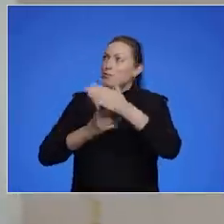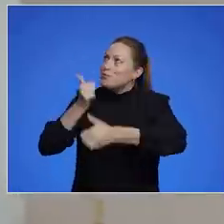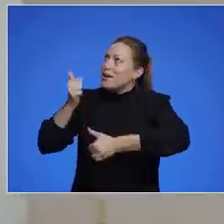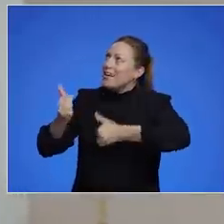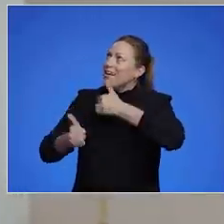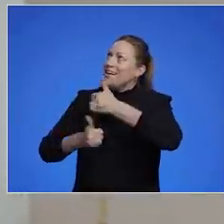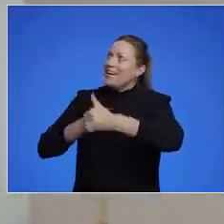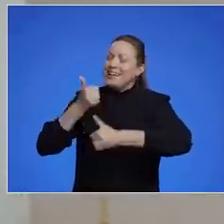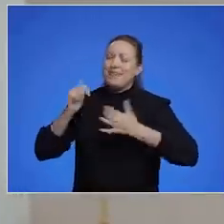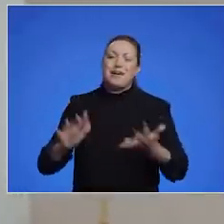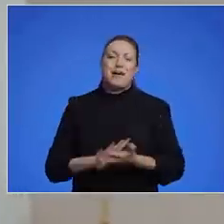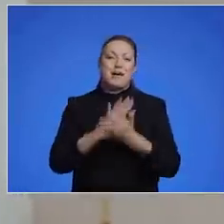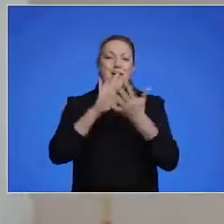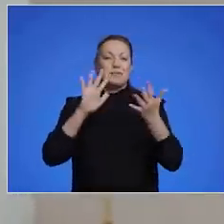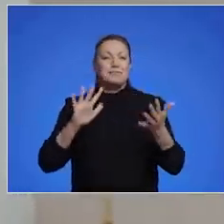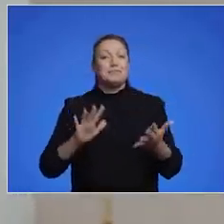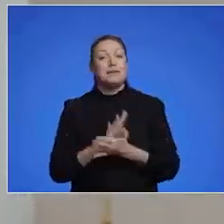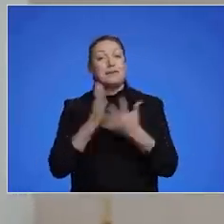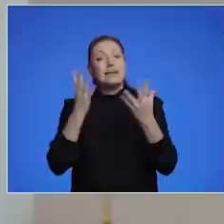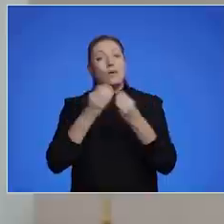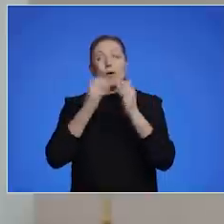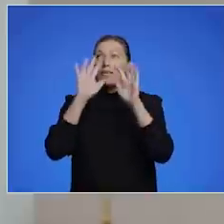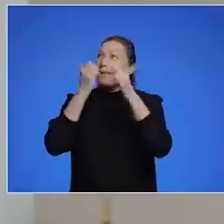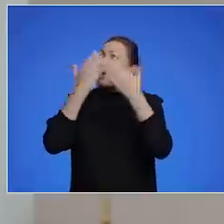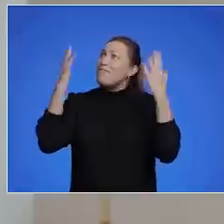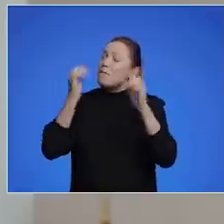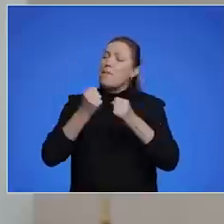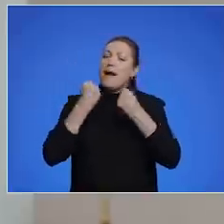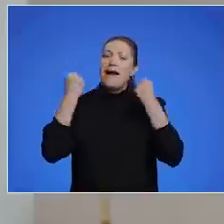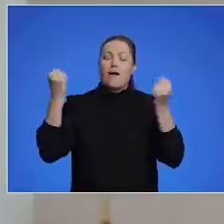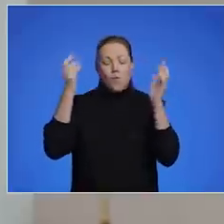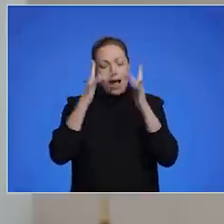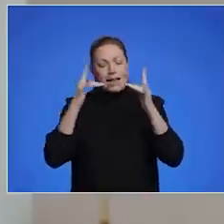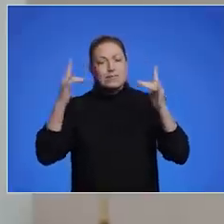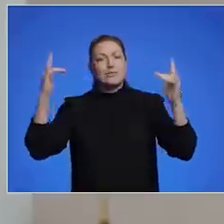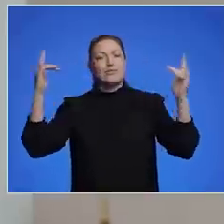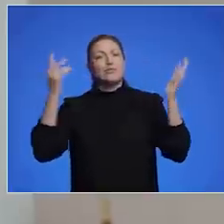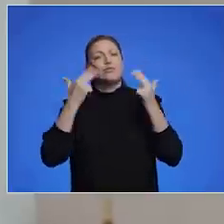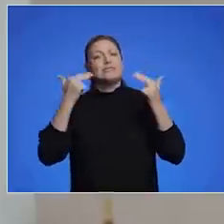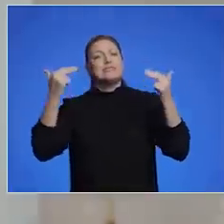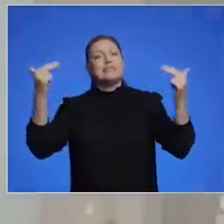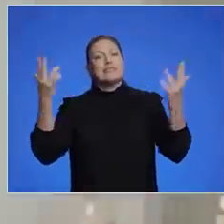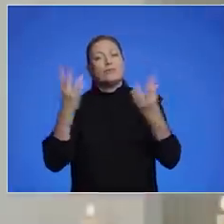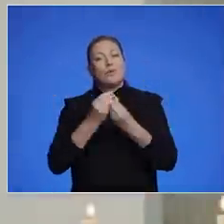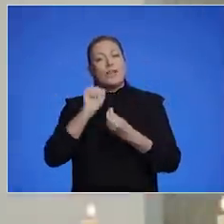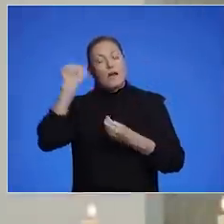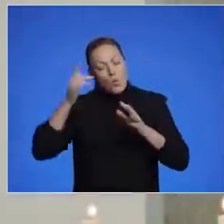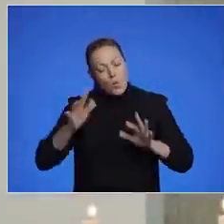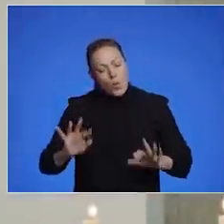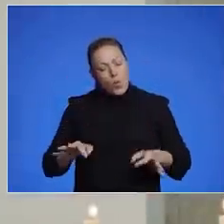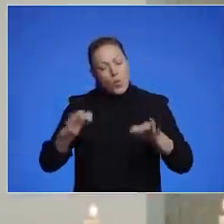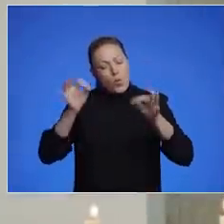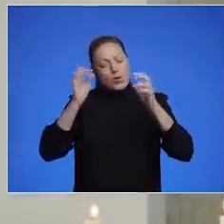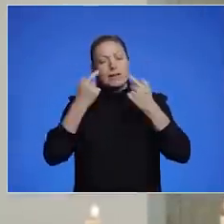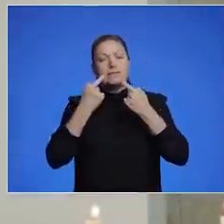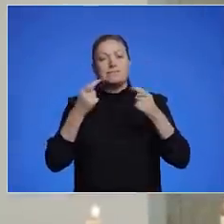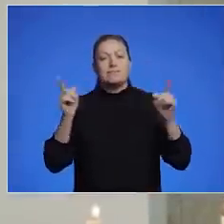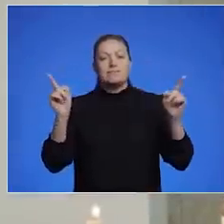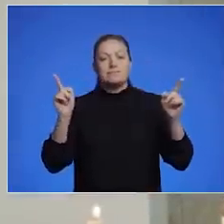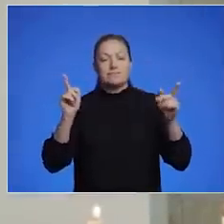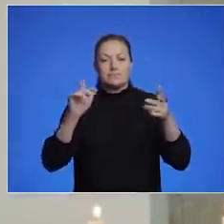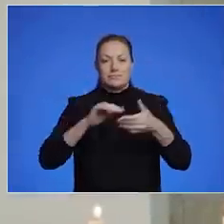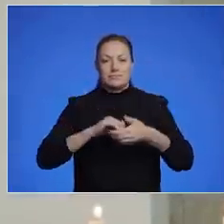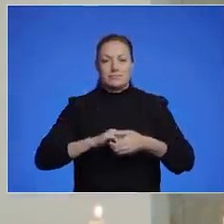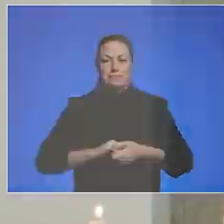every people exults in your praise, and even the heavenly powers with the angelic hosts sing together the unending hymn of your